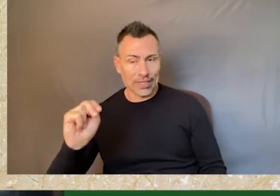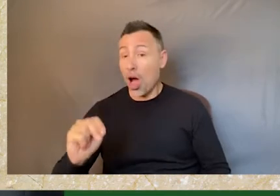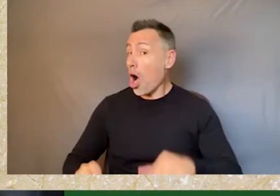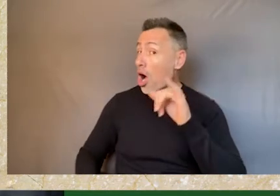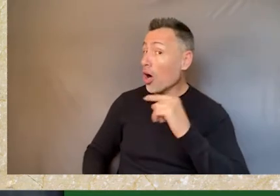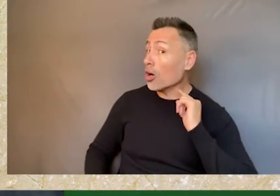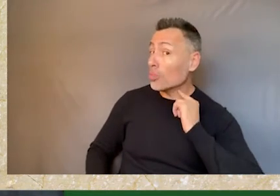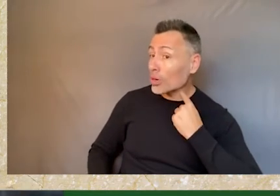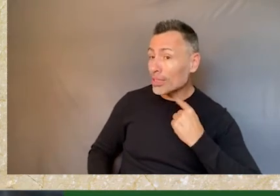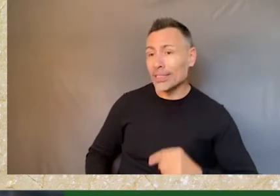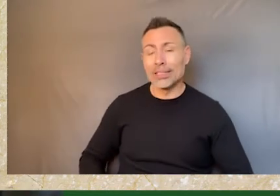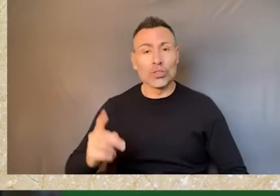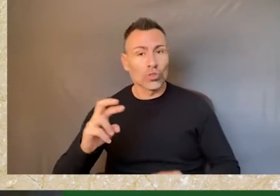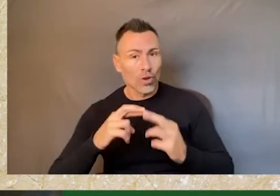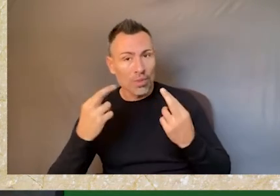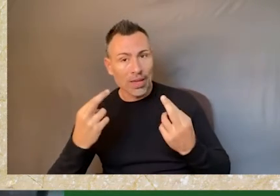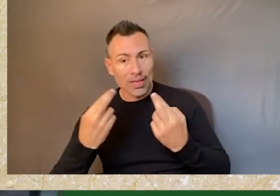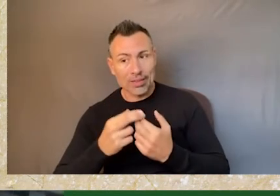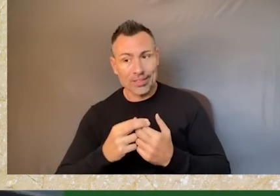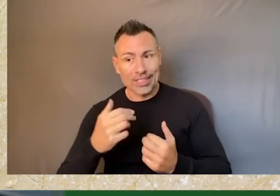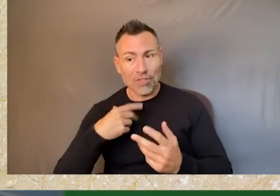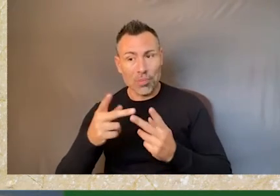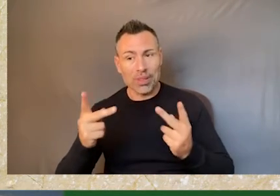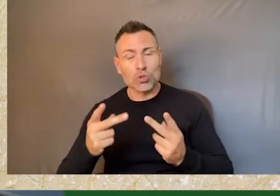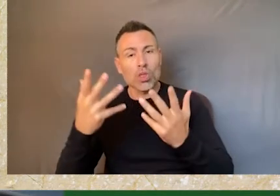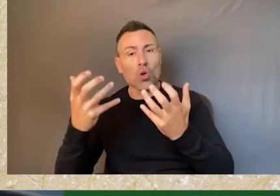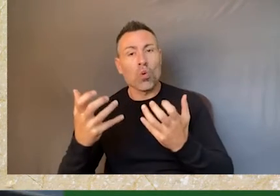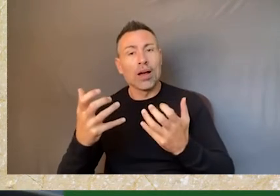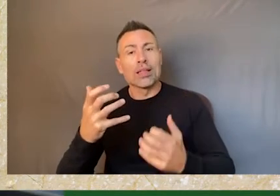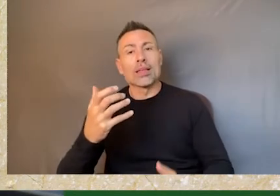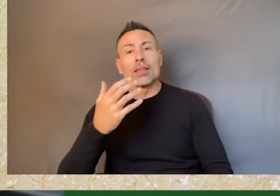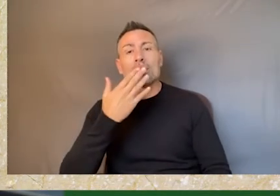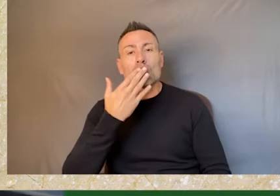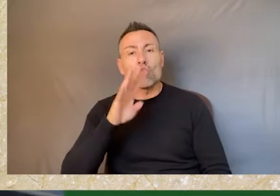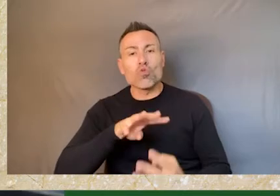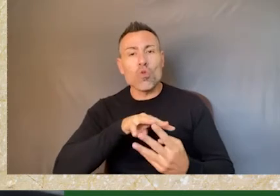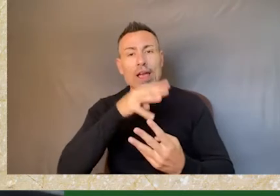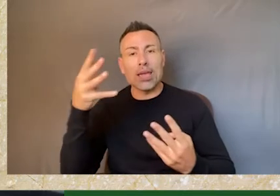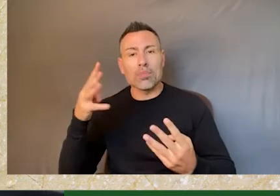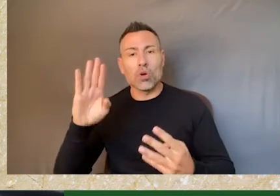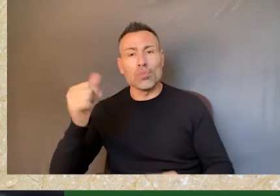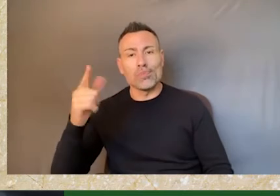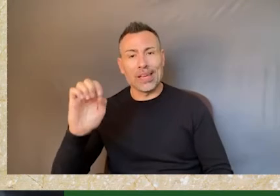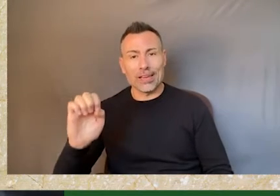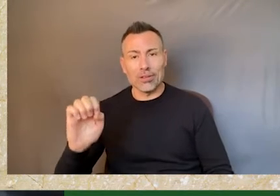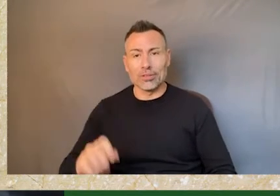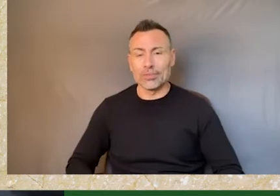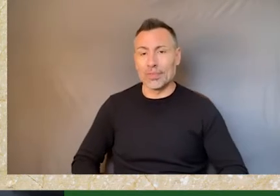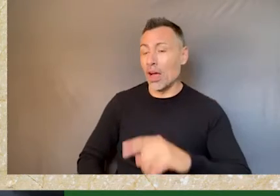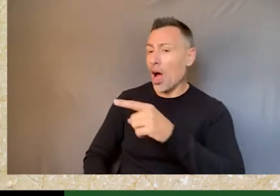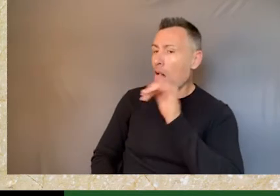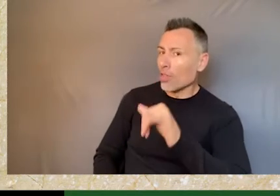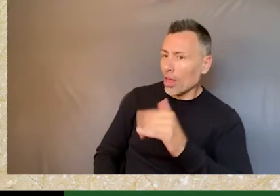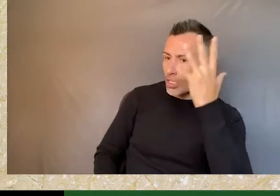to a place. Bagels? Yeah. They want the rainbow bagel in Brooklyn. Rainbow bagel. Wow, that looks pretty though. That is a pretty bagel, I must